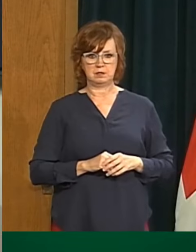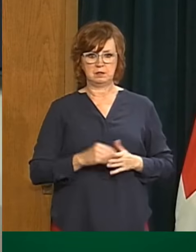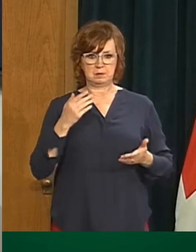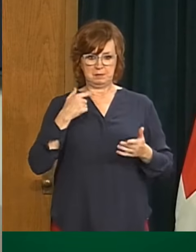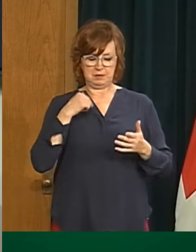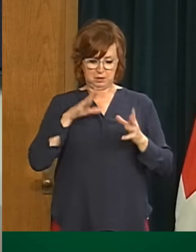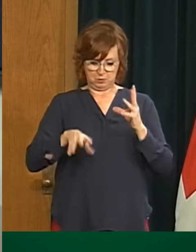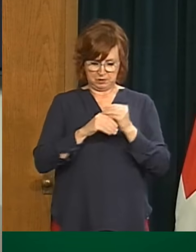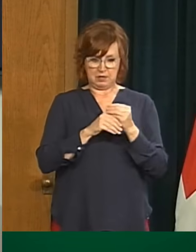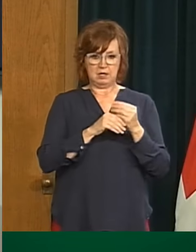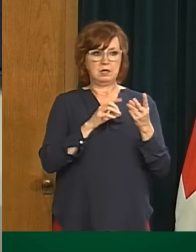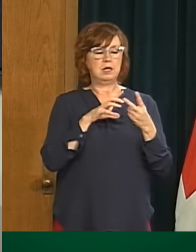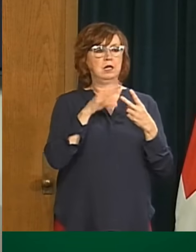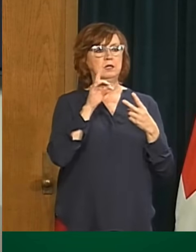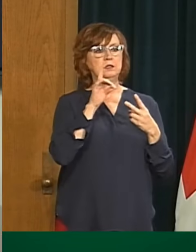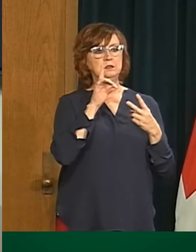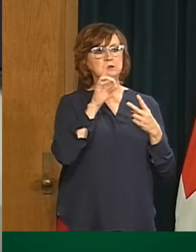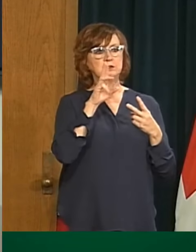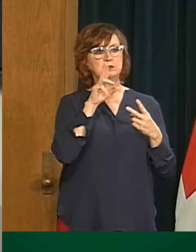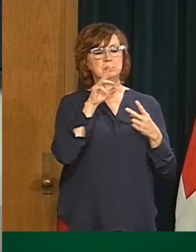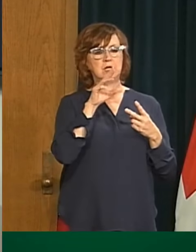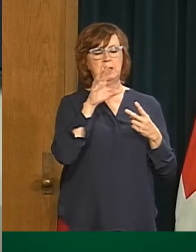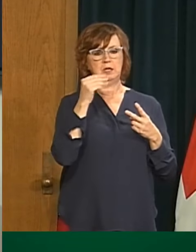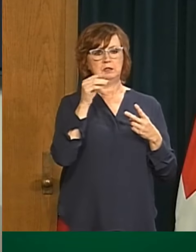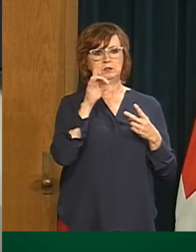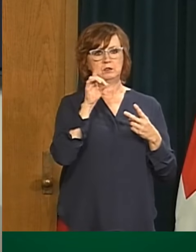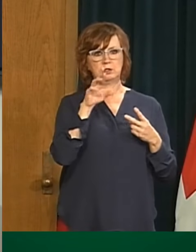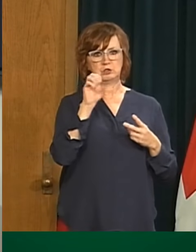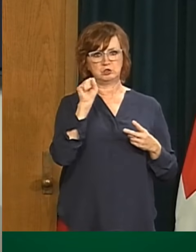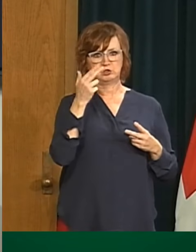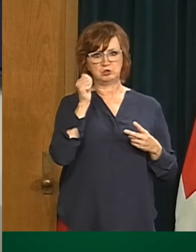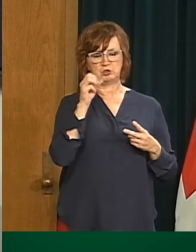or answer as well. I would also,